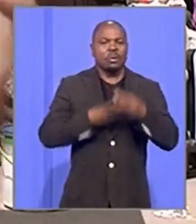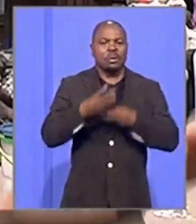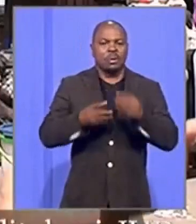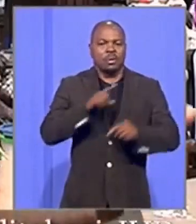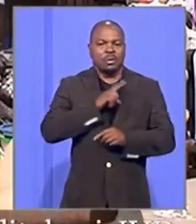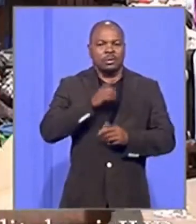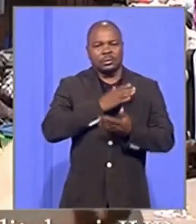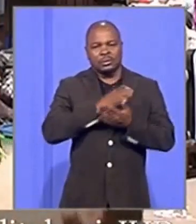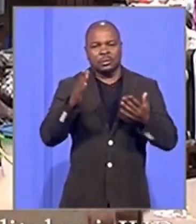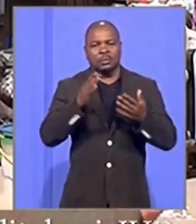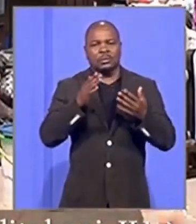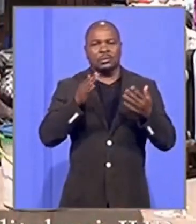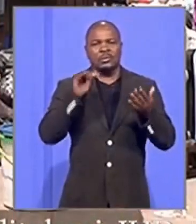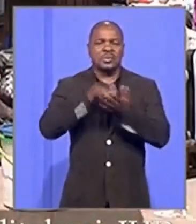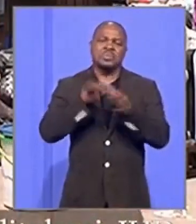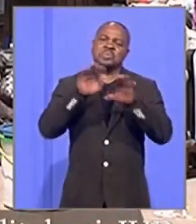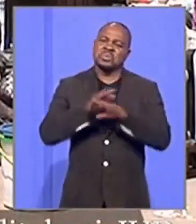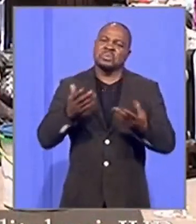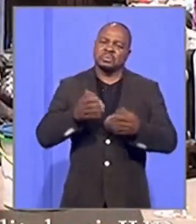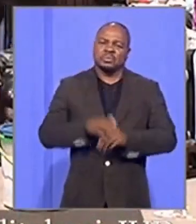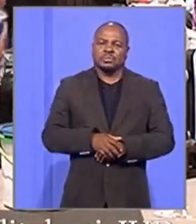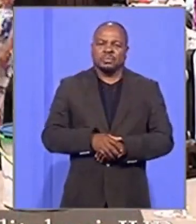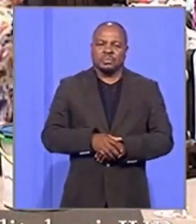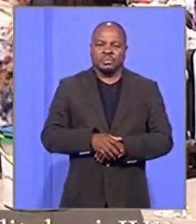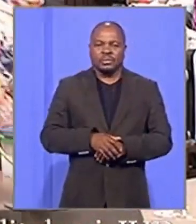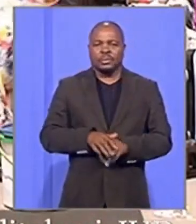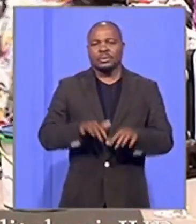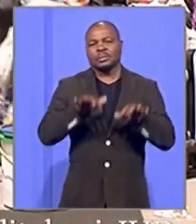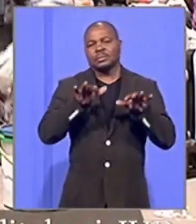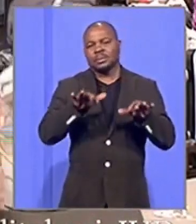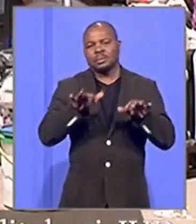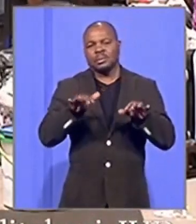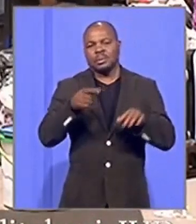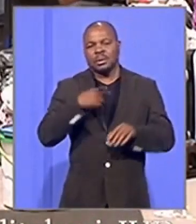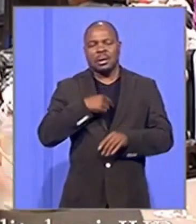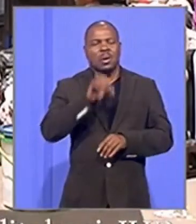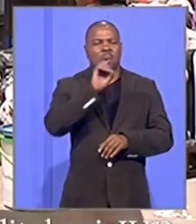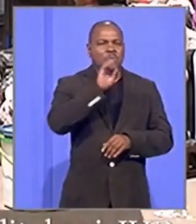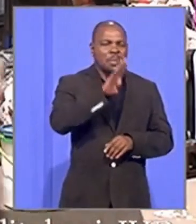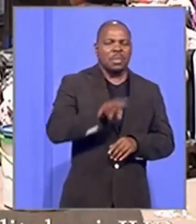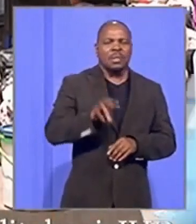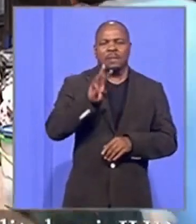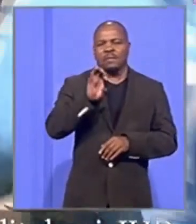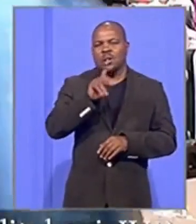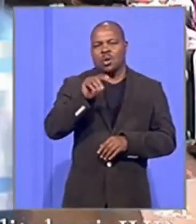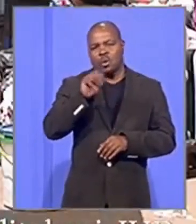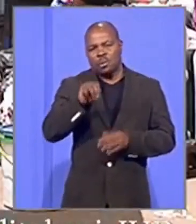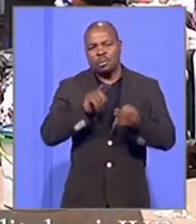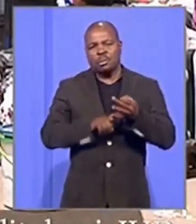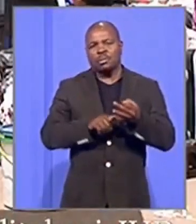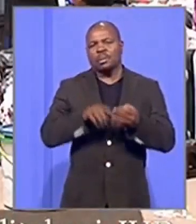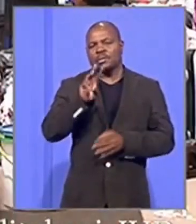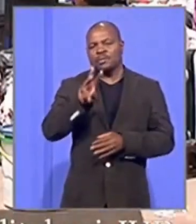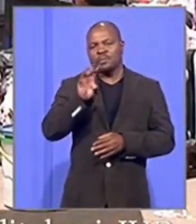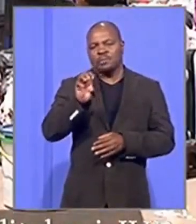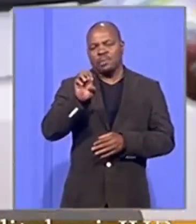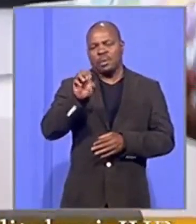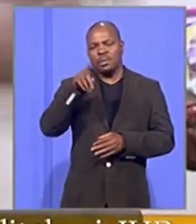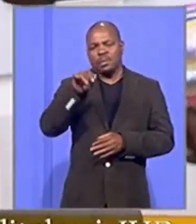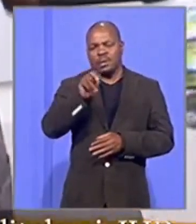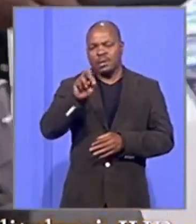bafika ebusuku and then silayisha abantu base Fixburg, Bloemfontein, Welkom, Van Roy, Wepener